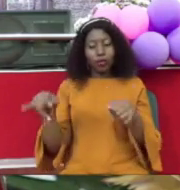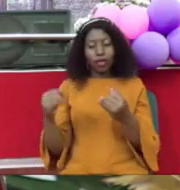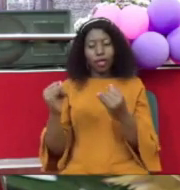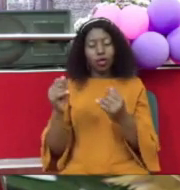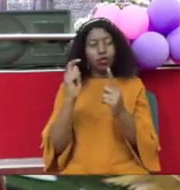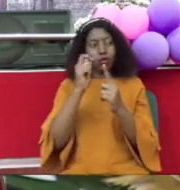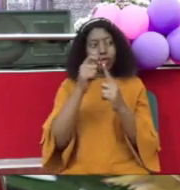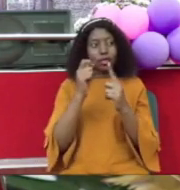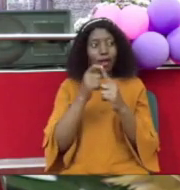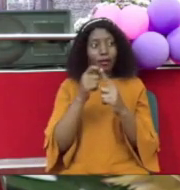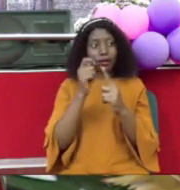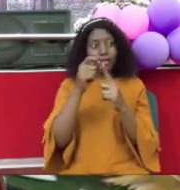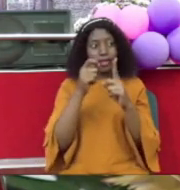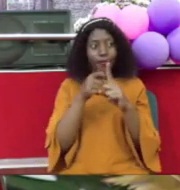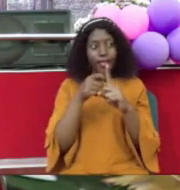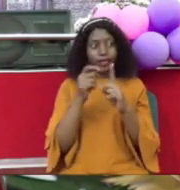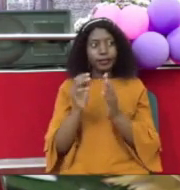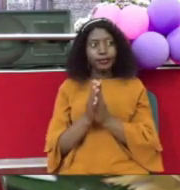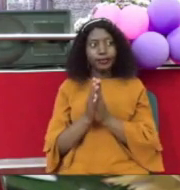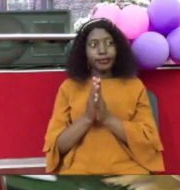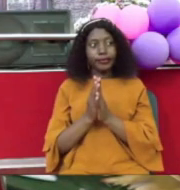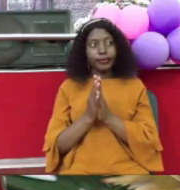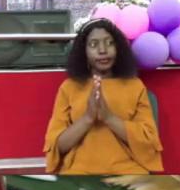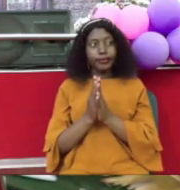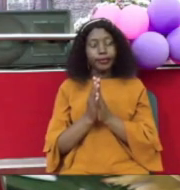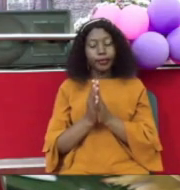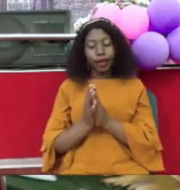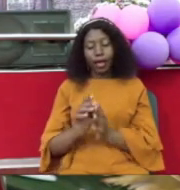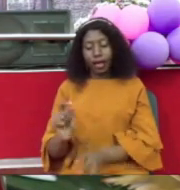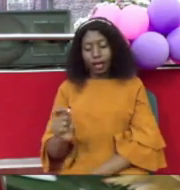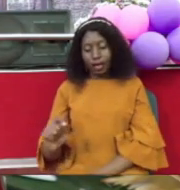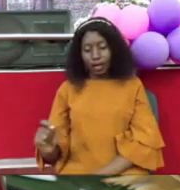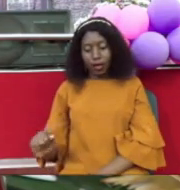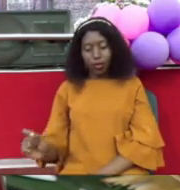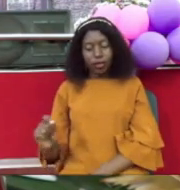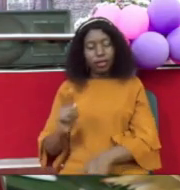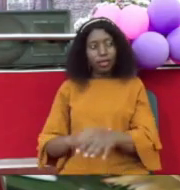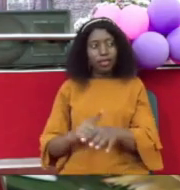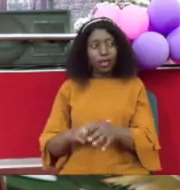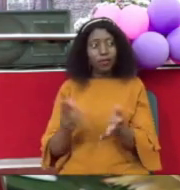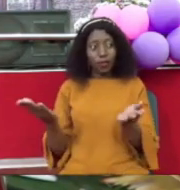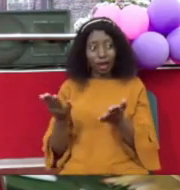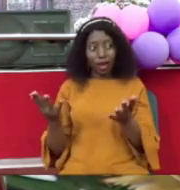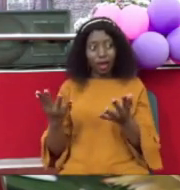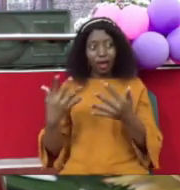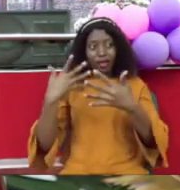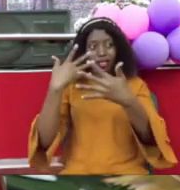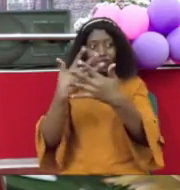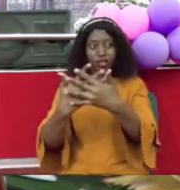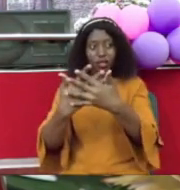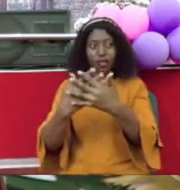agano jipya maandiko mengi katika agano jipya. And he wrote it while he was in jail. Na aliandika